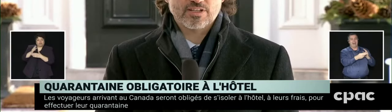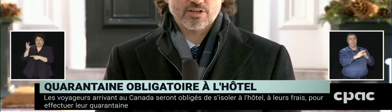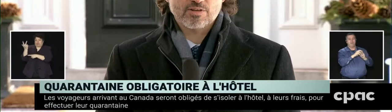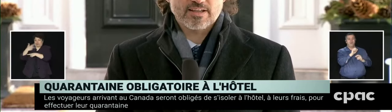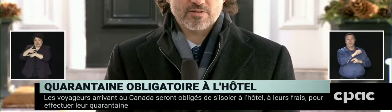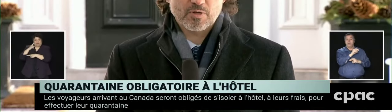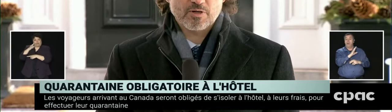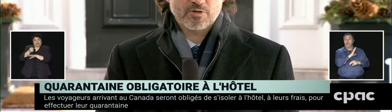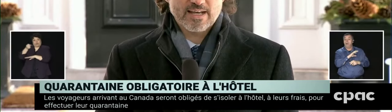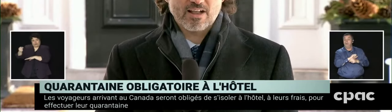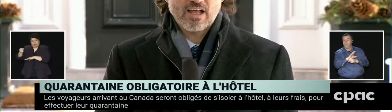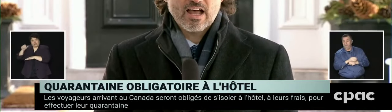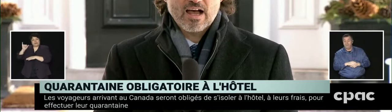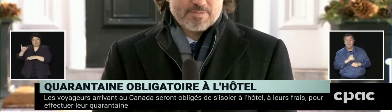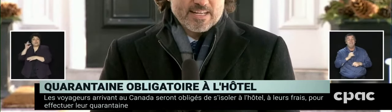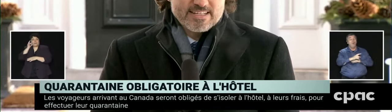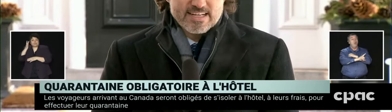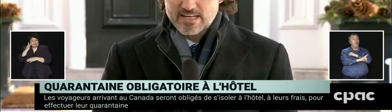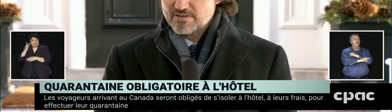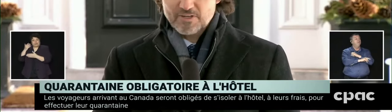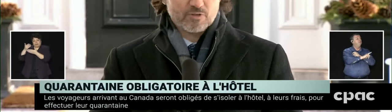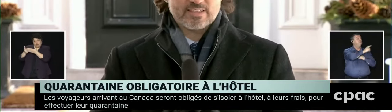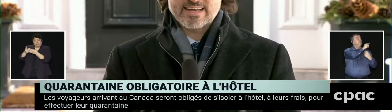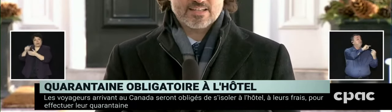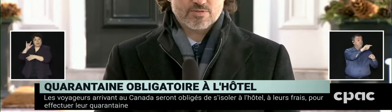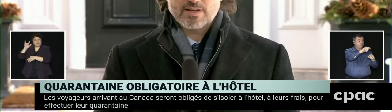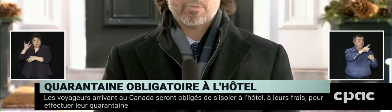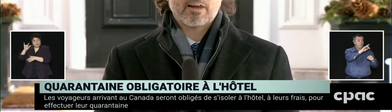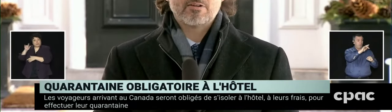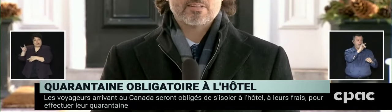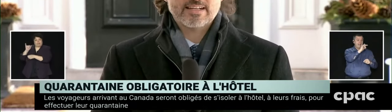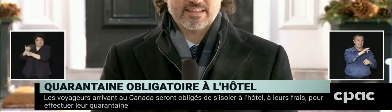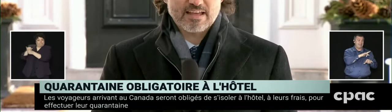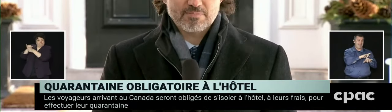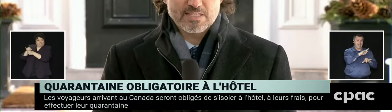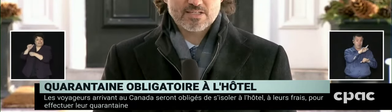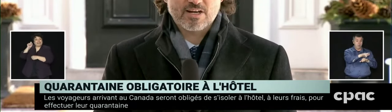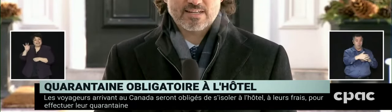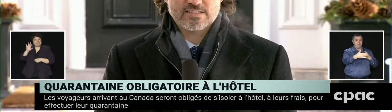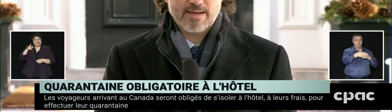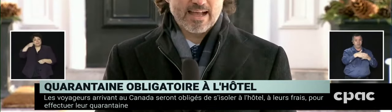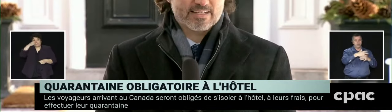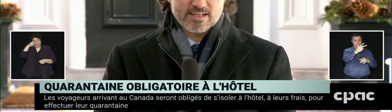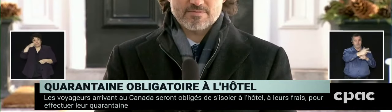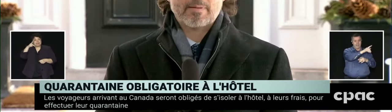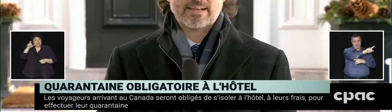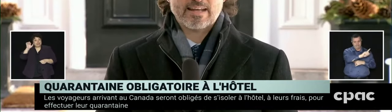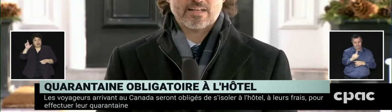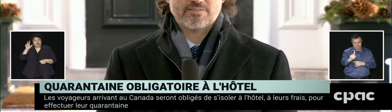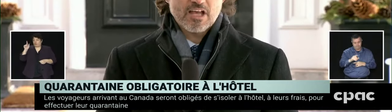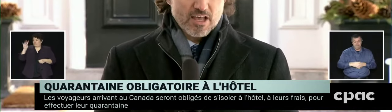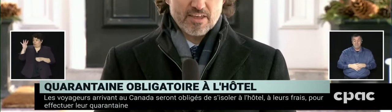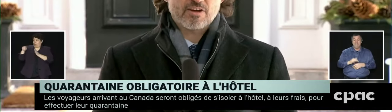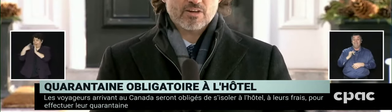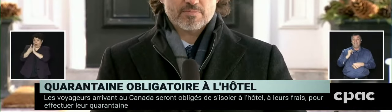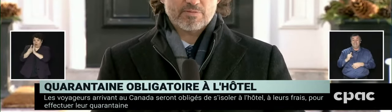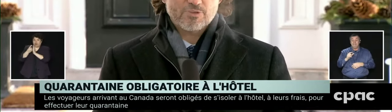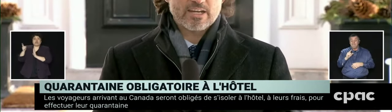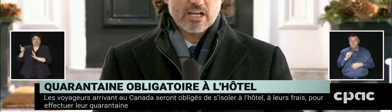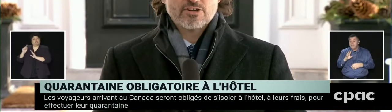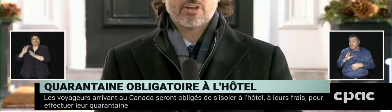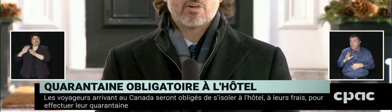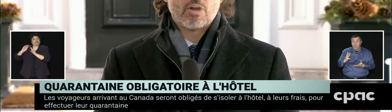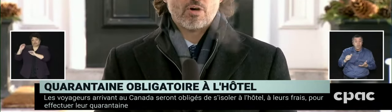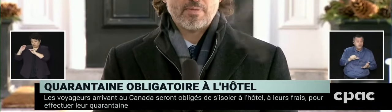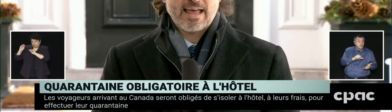approved local airport hotel. But indeed, if it only takes 24 hours to get that PCR test back and it comes back negative, they are going to be